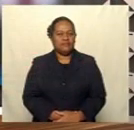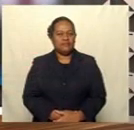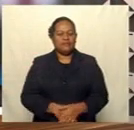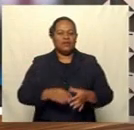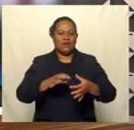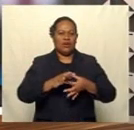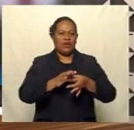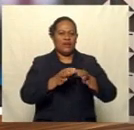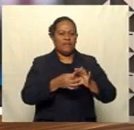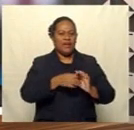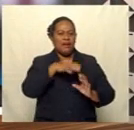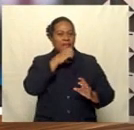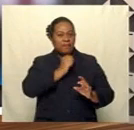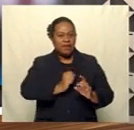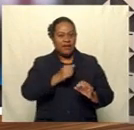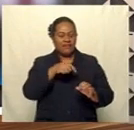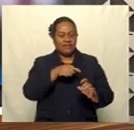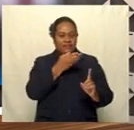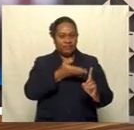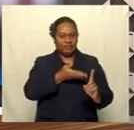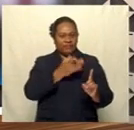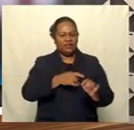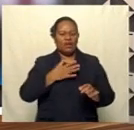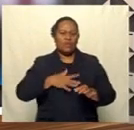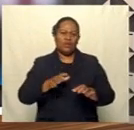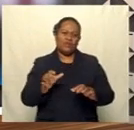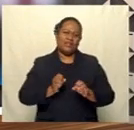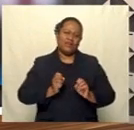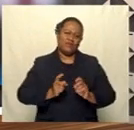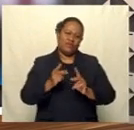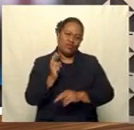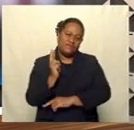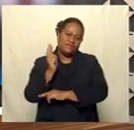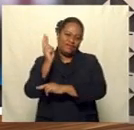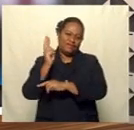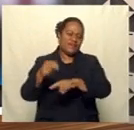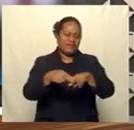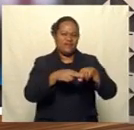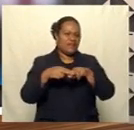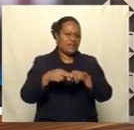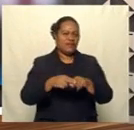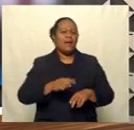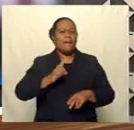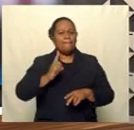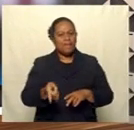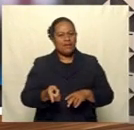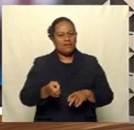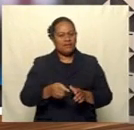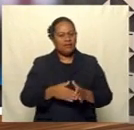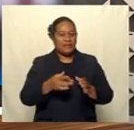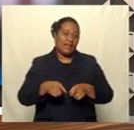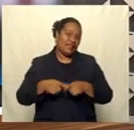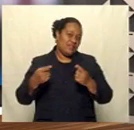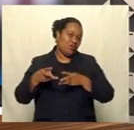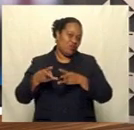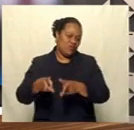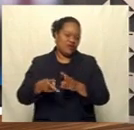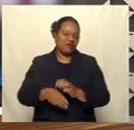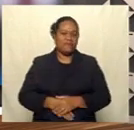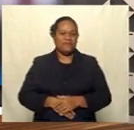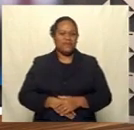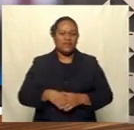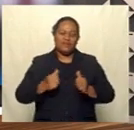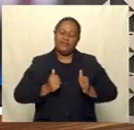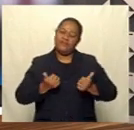Olympian Tsasa Verimalua now wants a chance at representing Fiji again, but this time on a different stage. After completing his